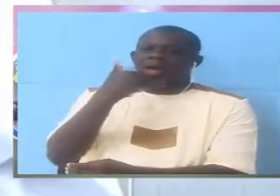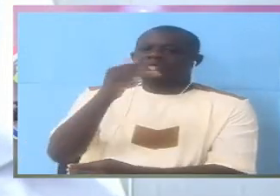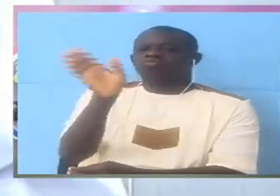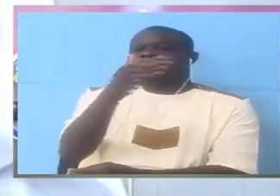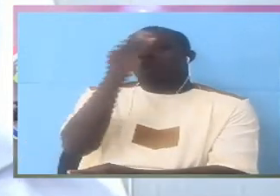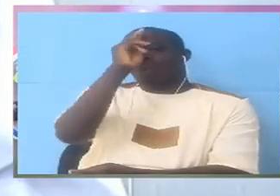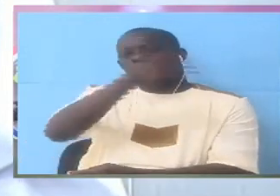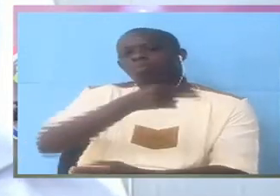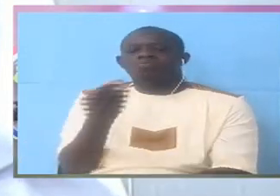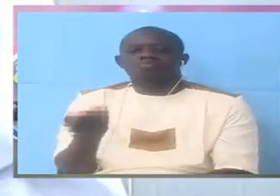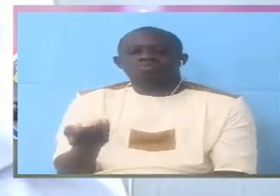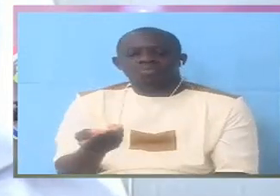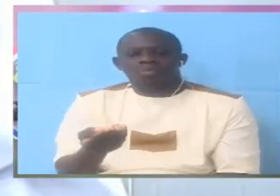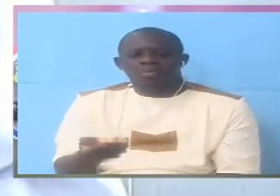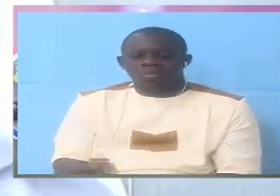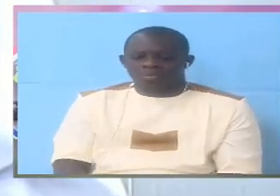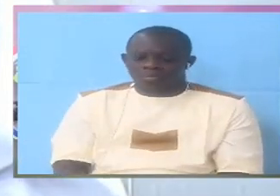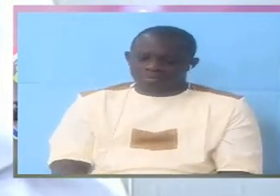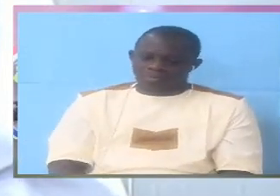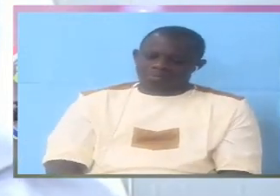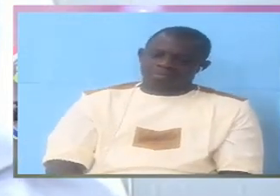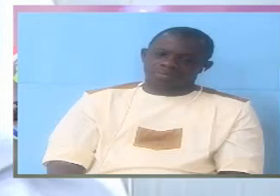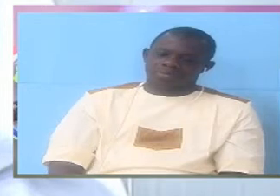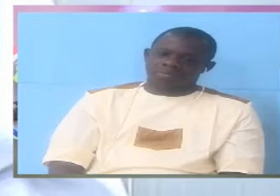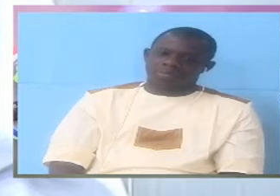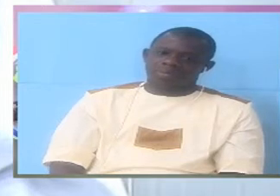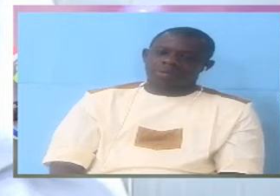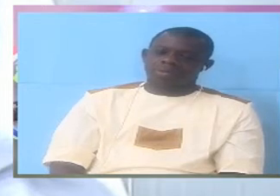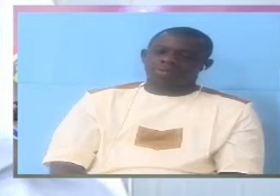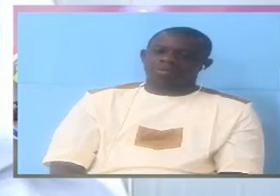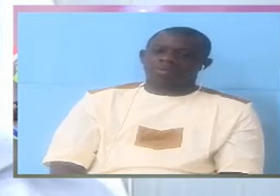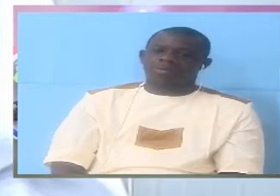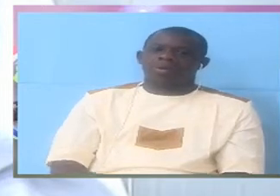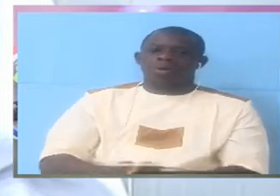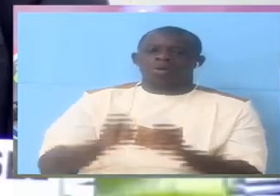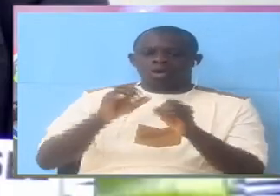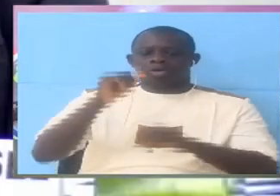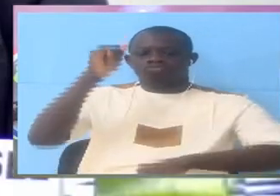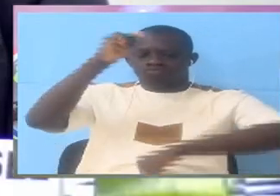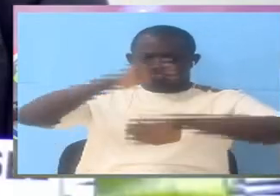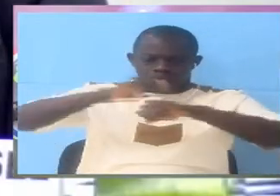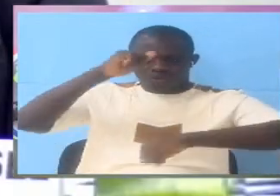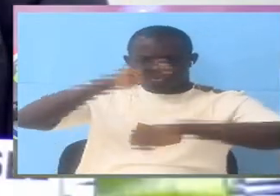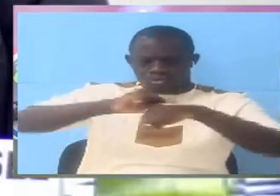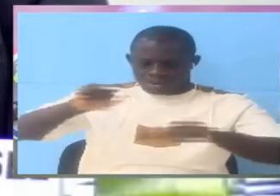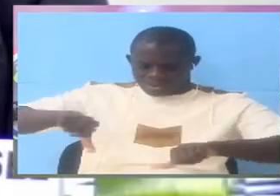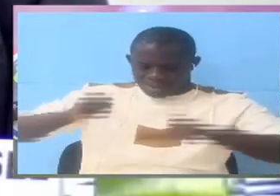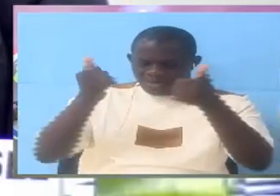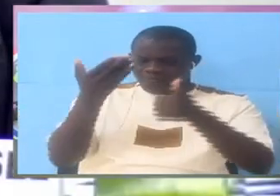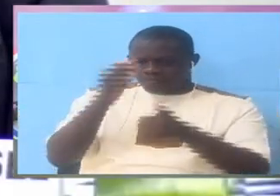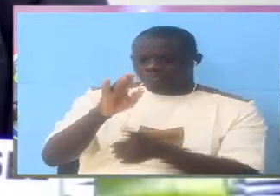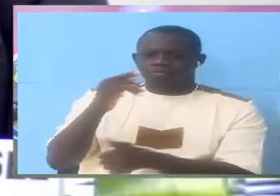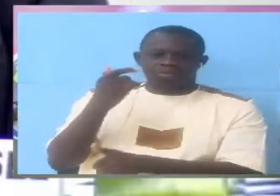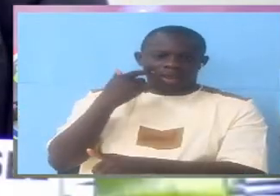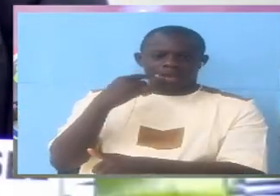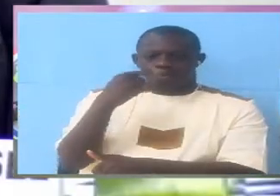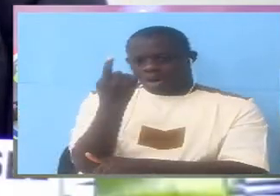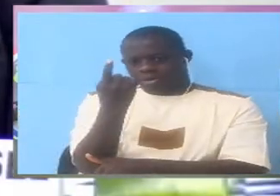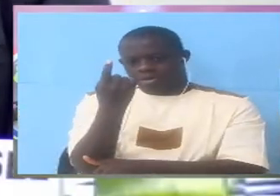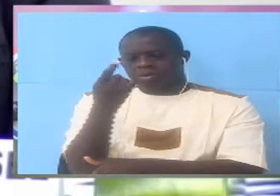Why resign? Okay. The torturing started from day one. We were there day or